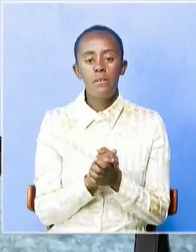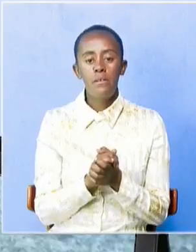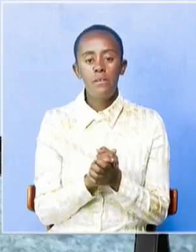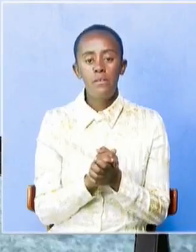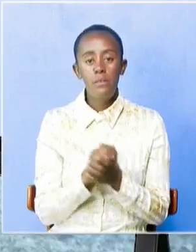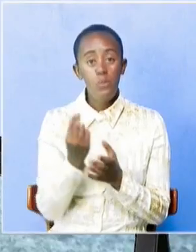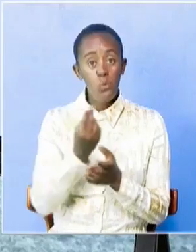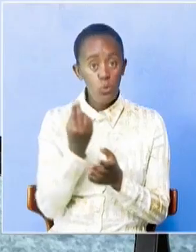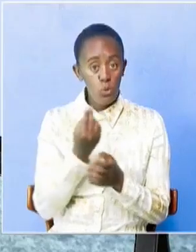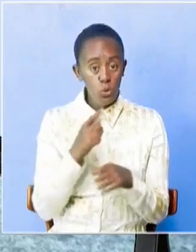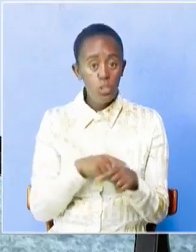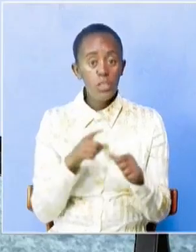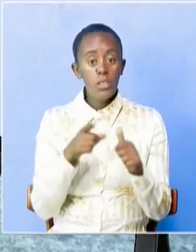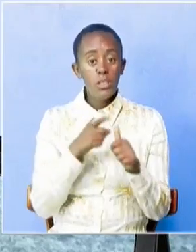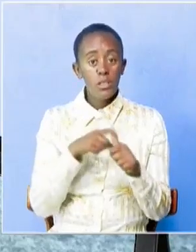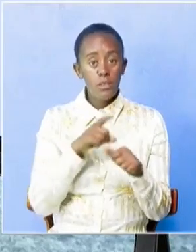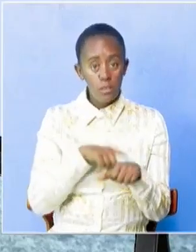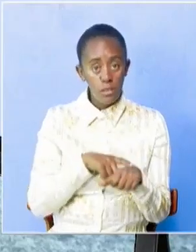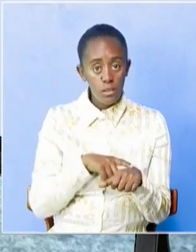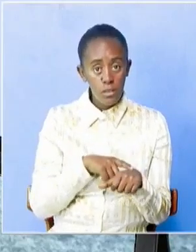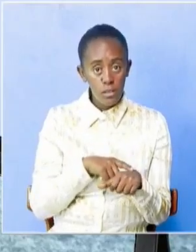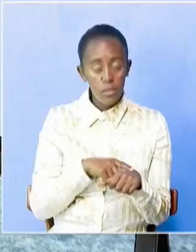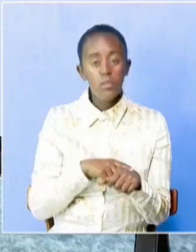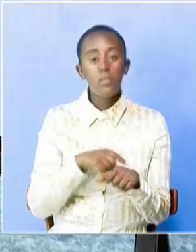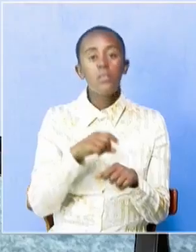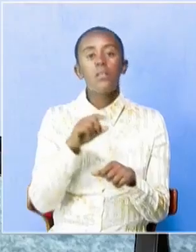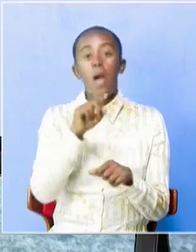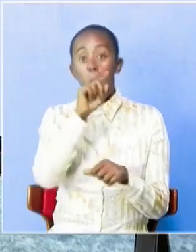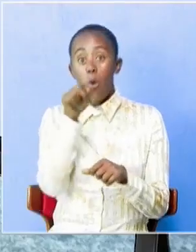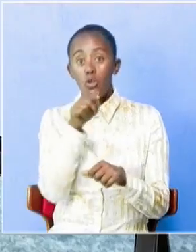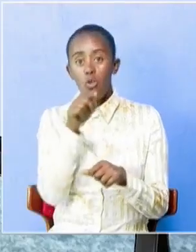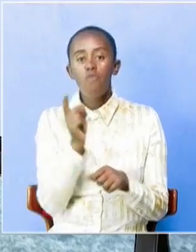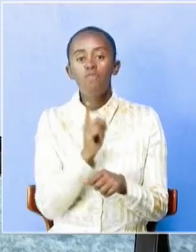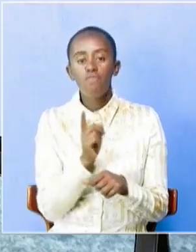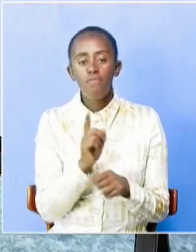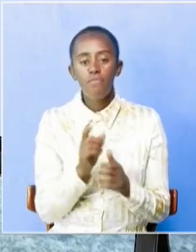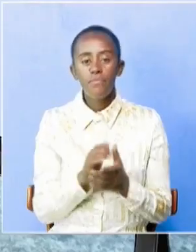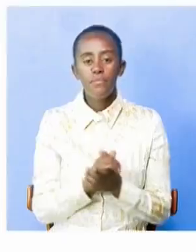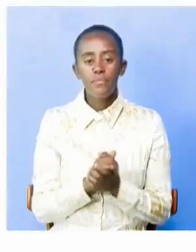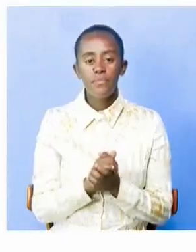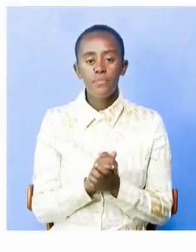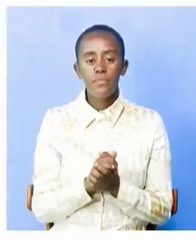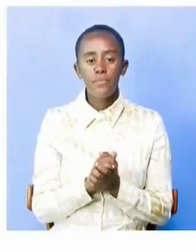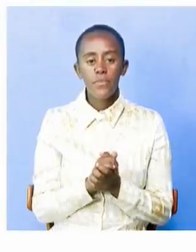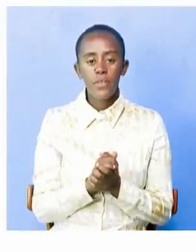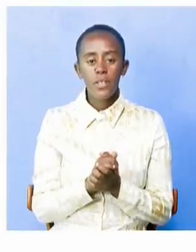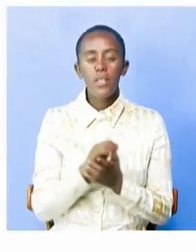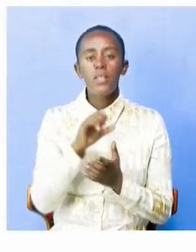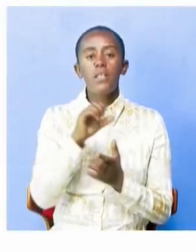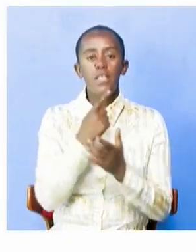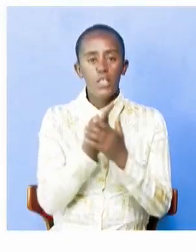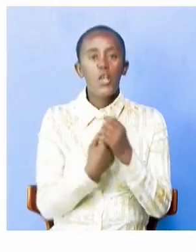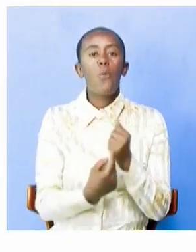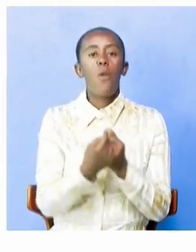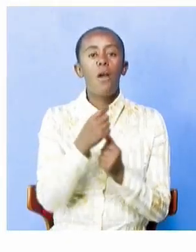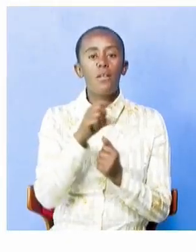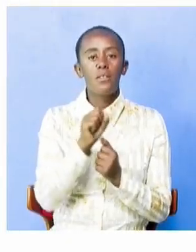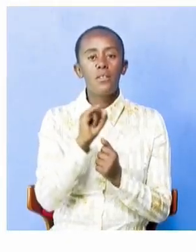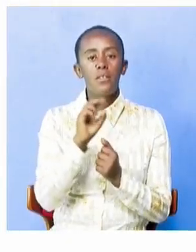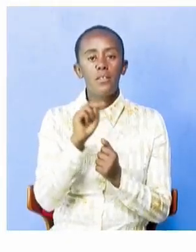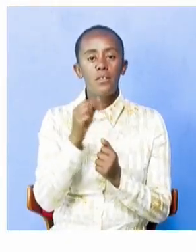We use it. The first way we use an apostrophe is with singular,